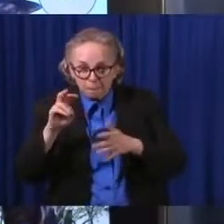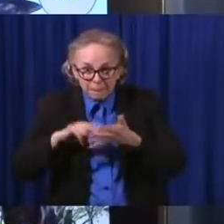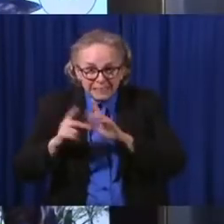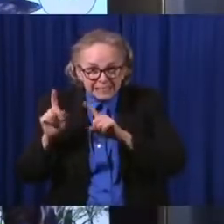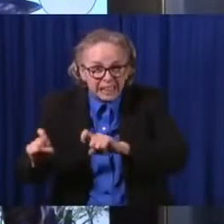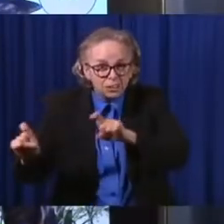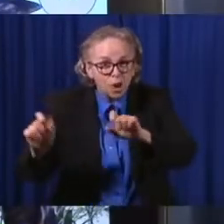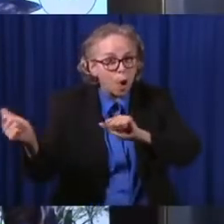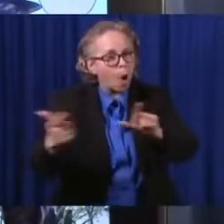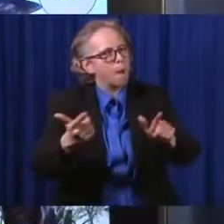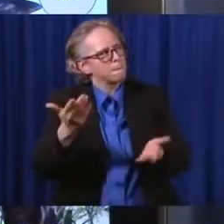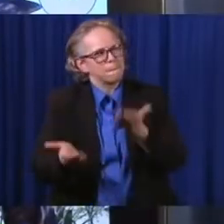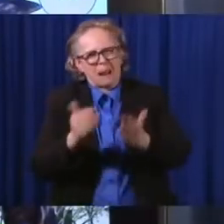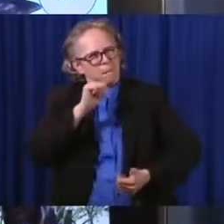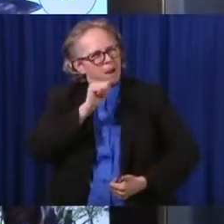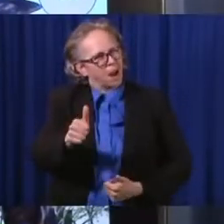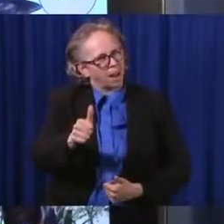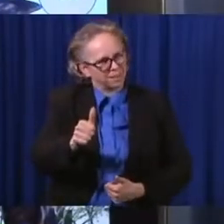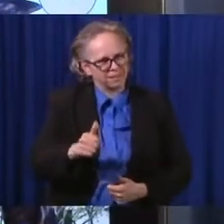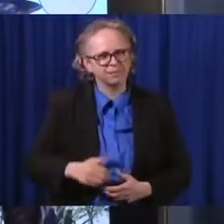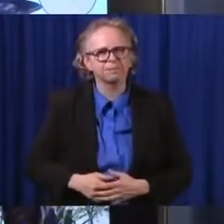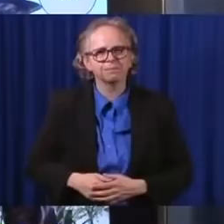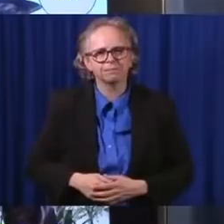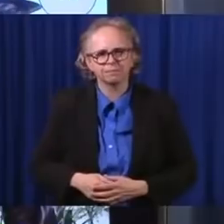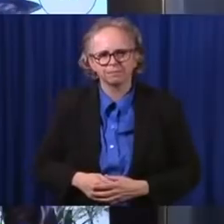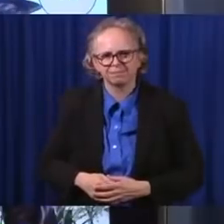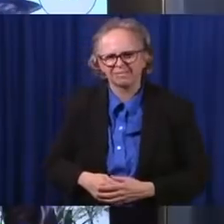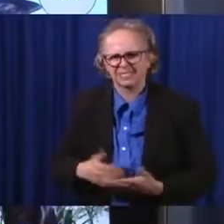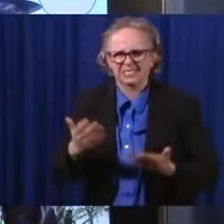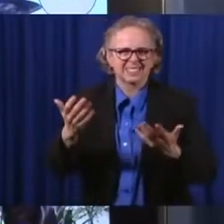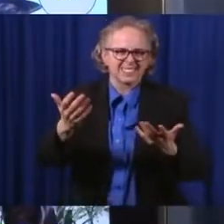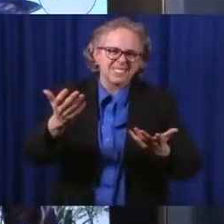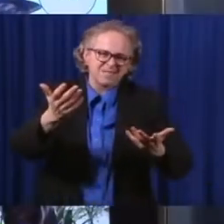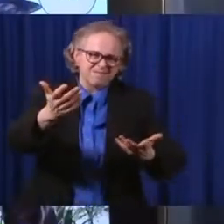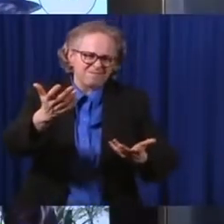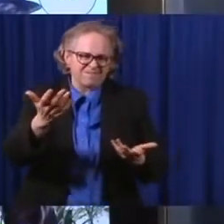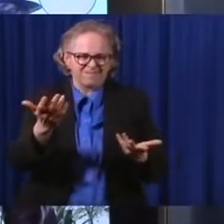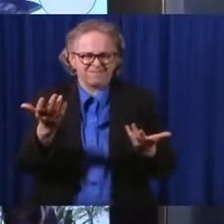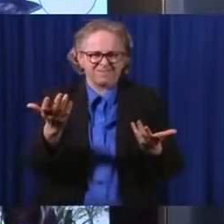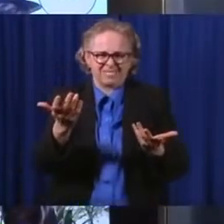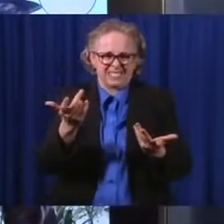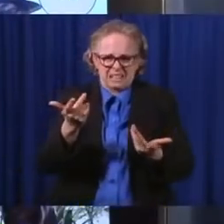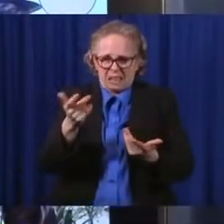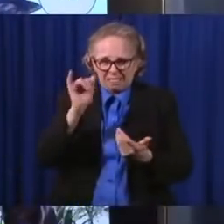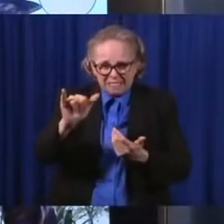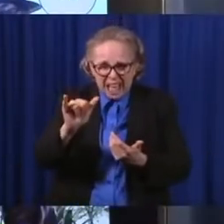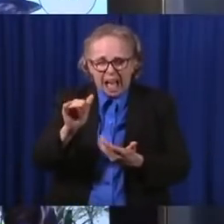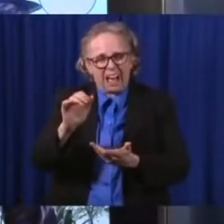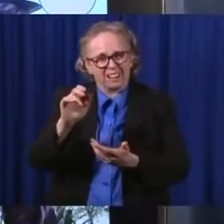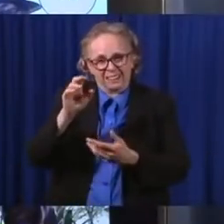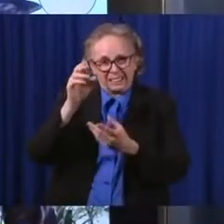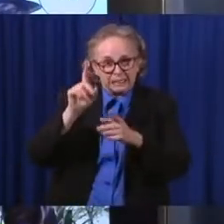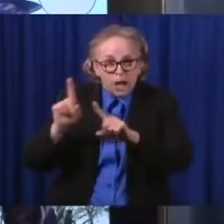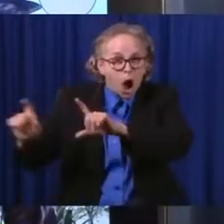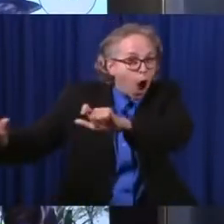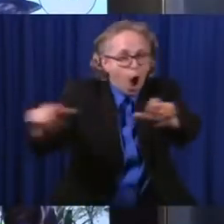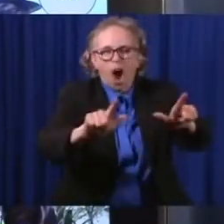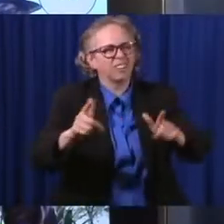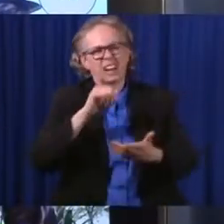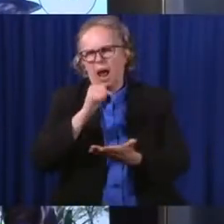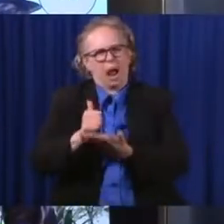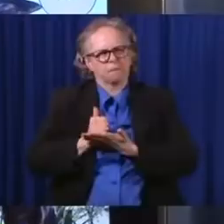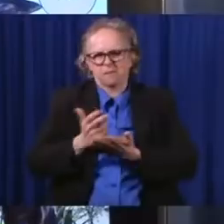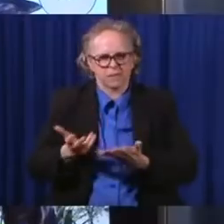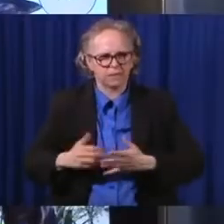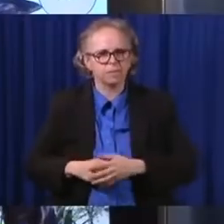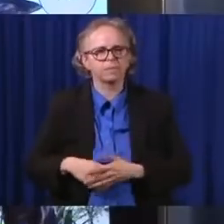100% testing just once really provides very little effect for us. So the clinicians, that's the departments of health, that's our health department here at